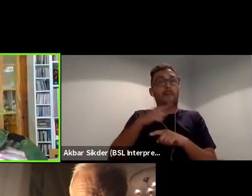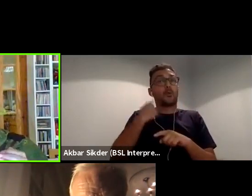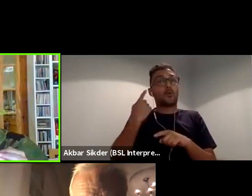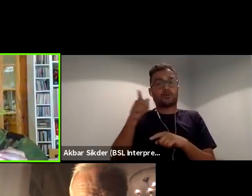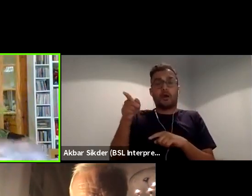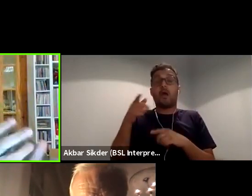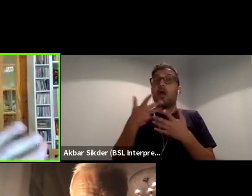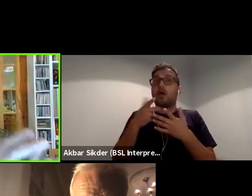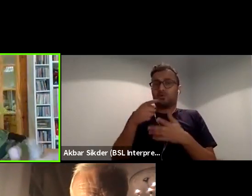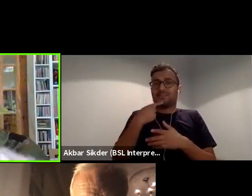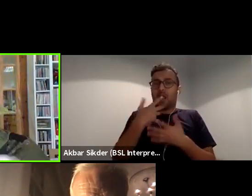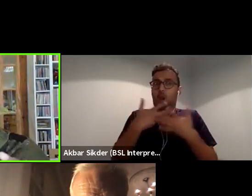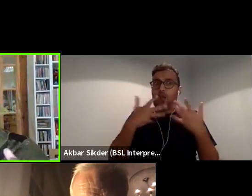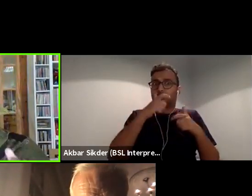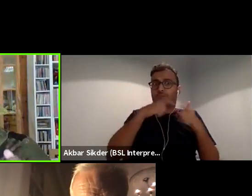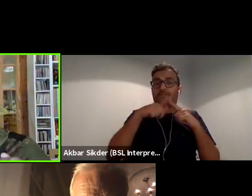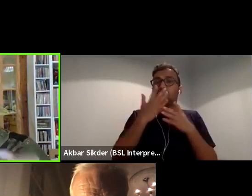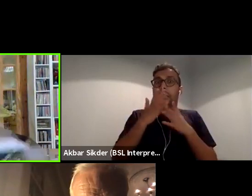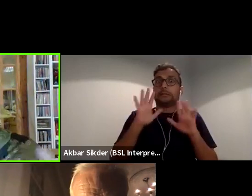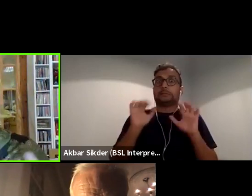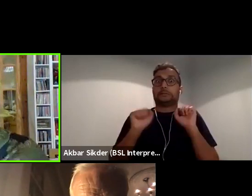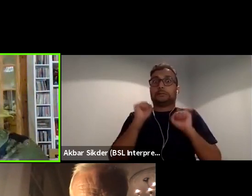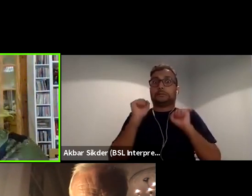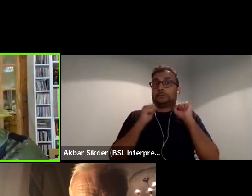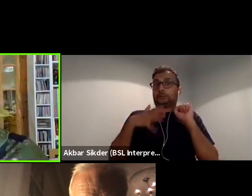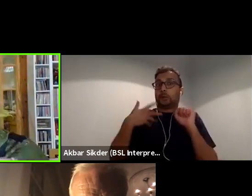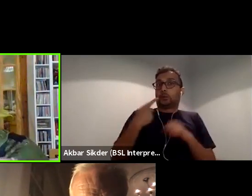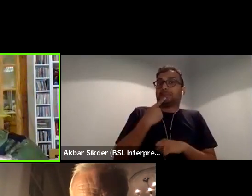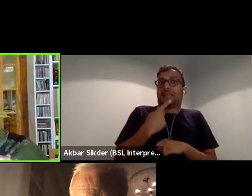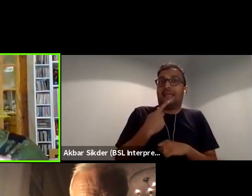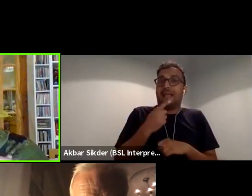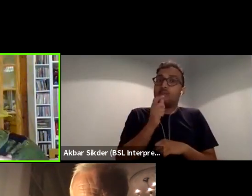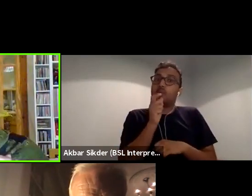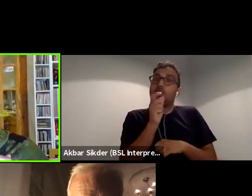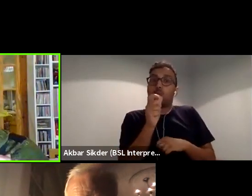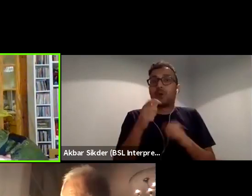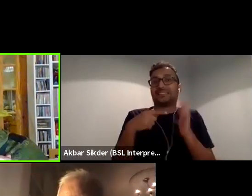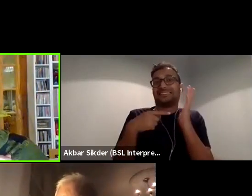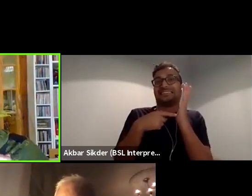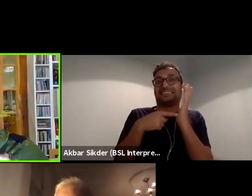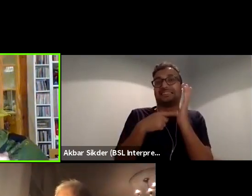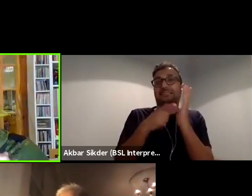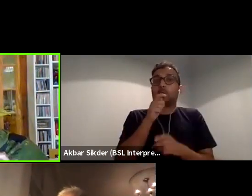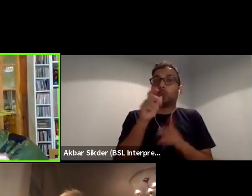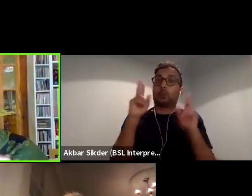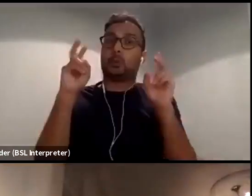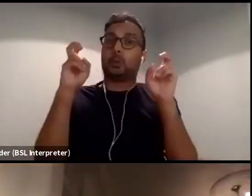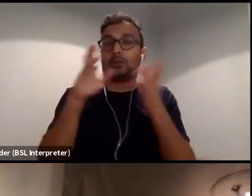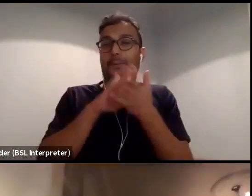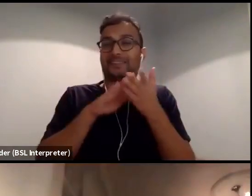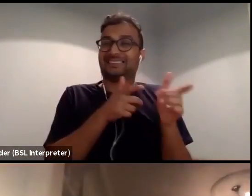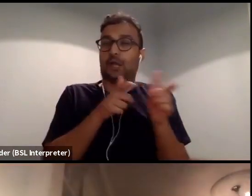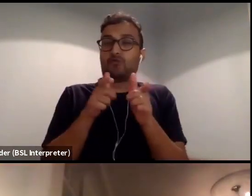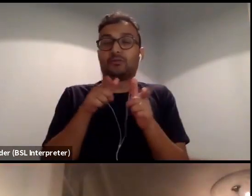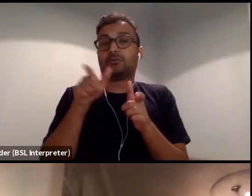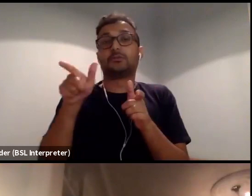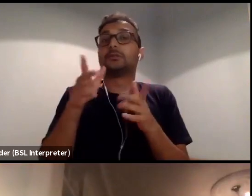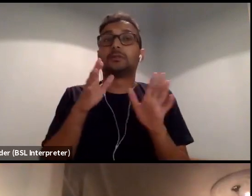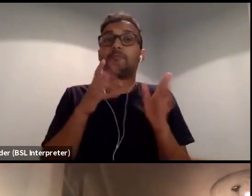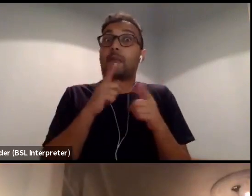killer, and that they were wrong. What's changed in your organization, and what more do you think needs to be